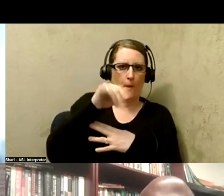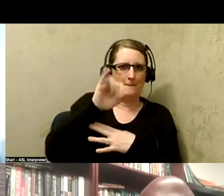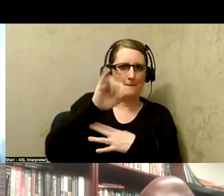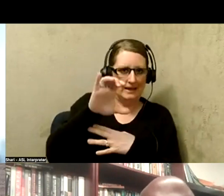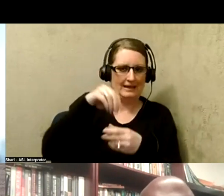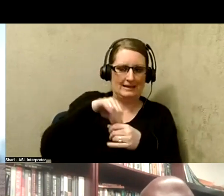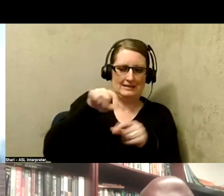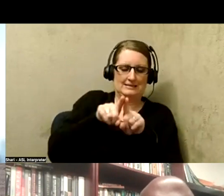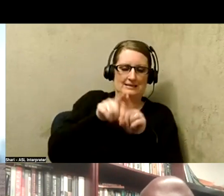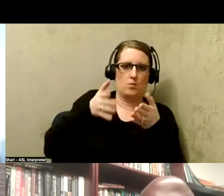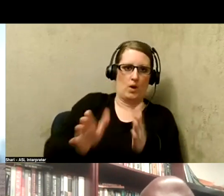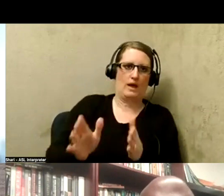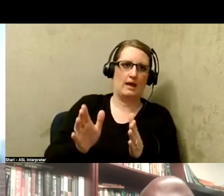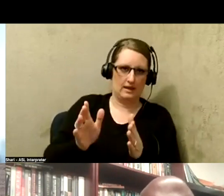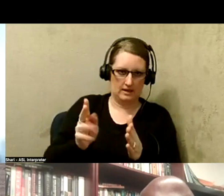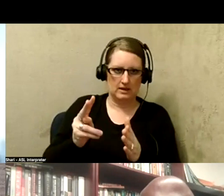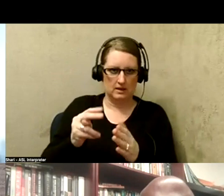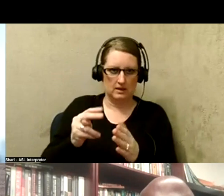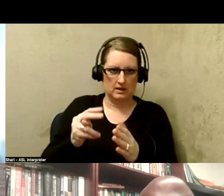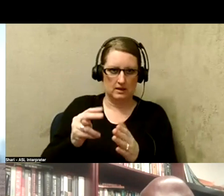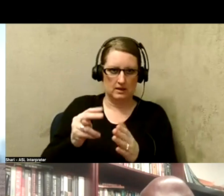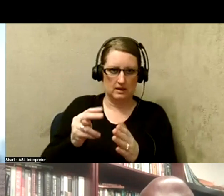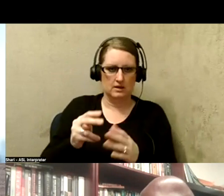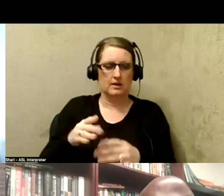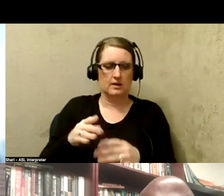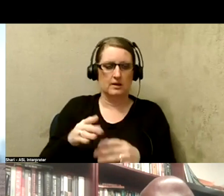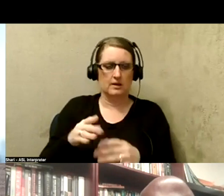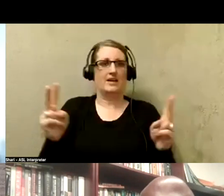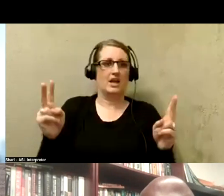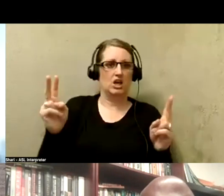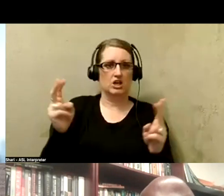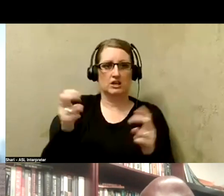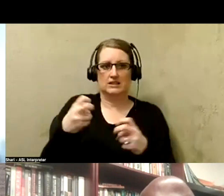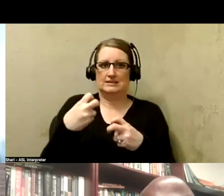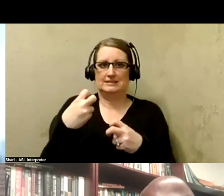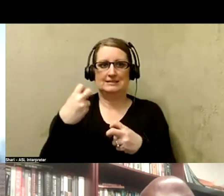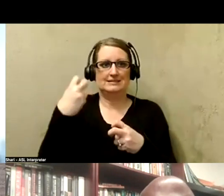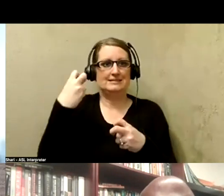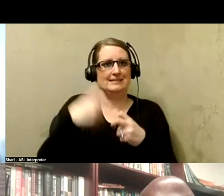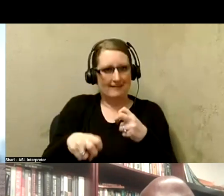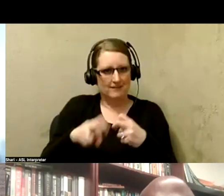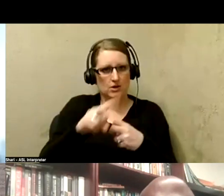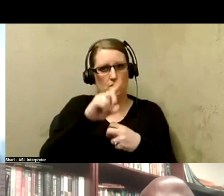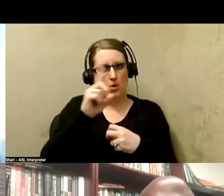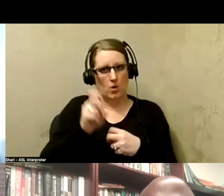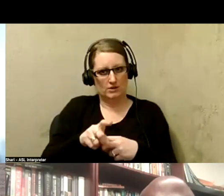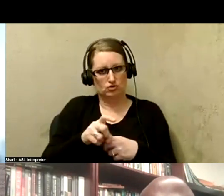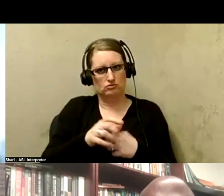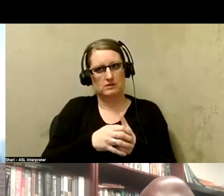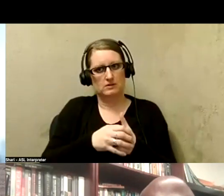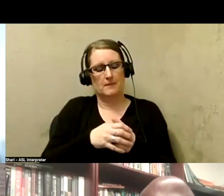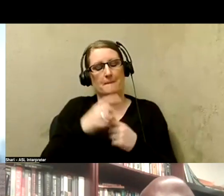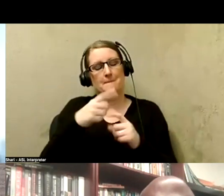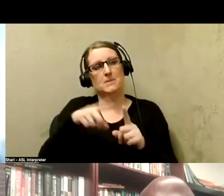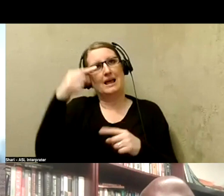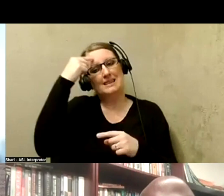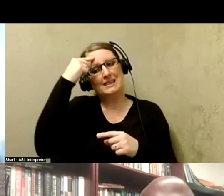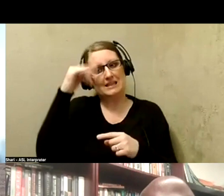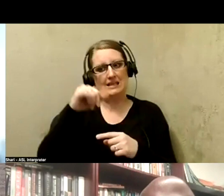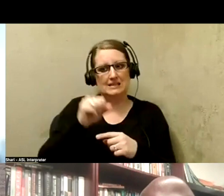And I think this is a kind of very, you know, difficult question. And I think it